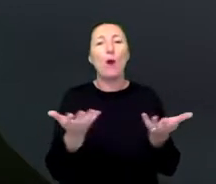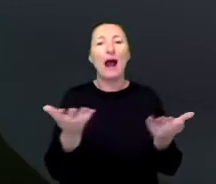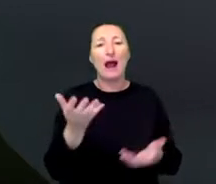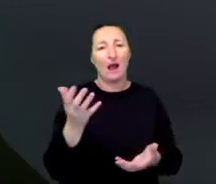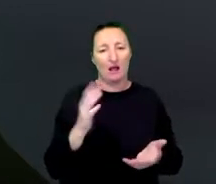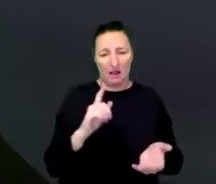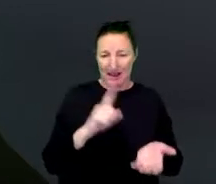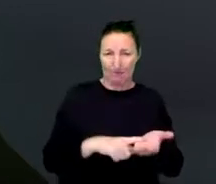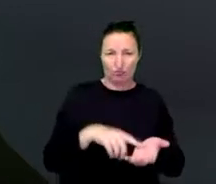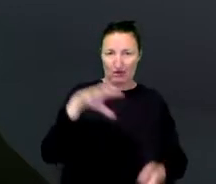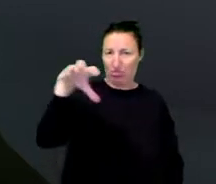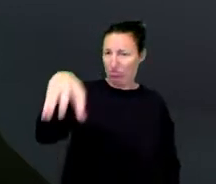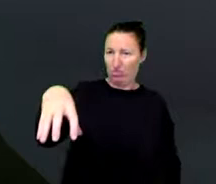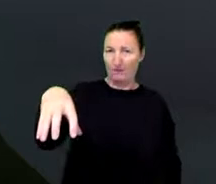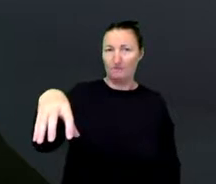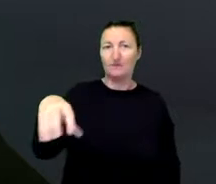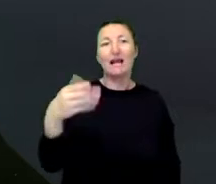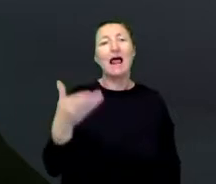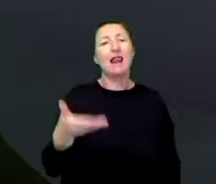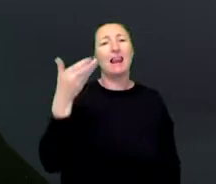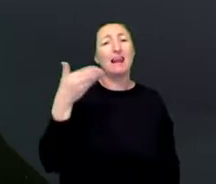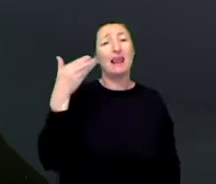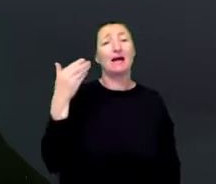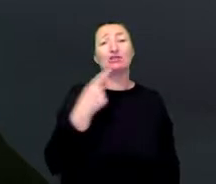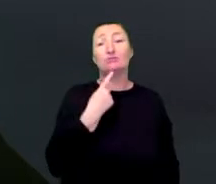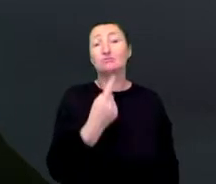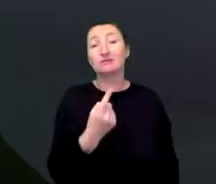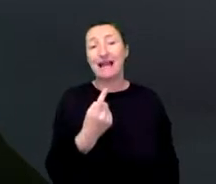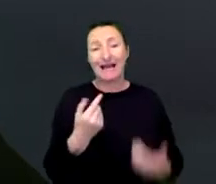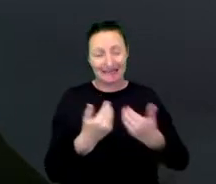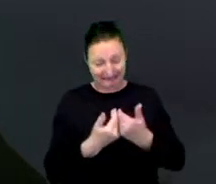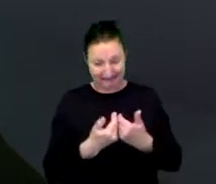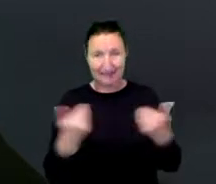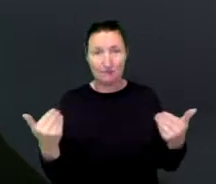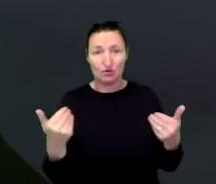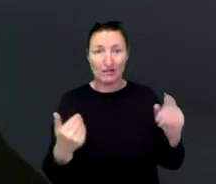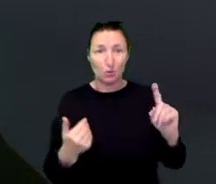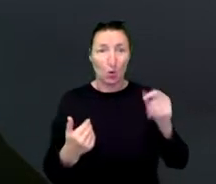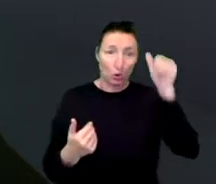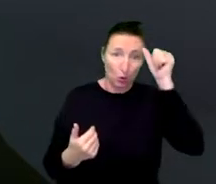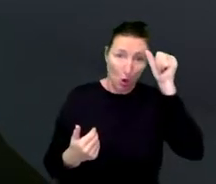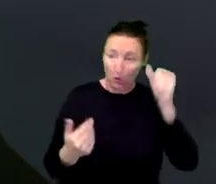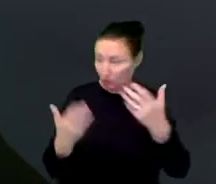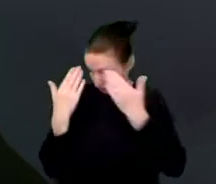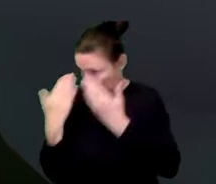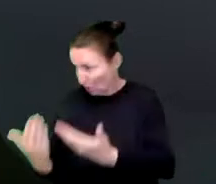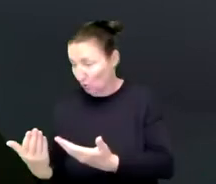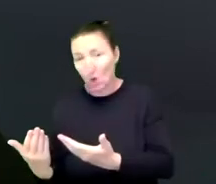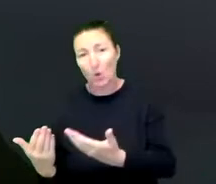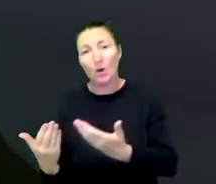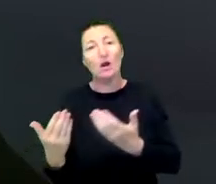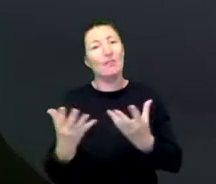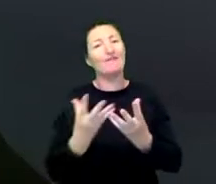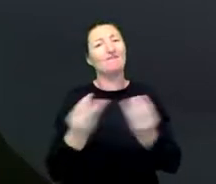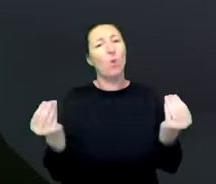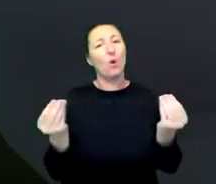Legend says that in the separation of the known from the unknowable, A maze with no beginning took shape in the void.